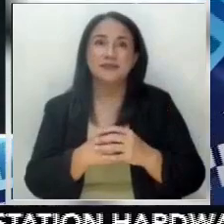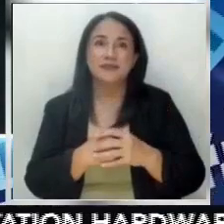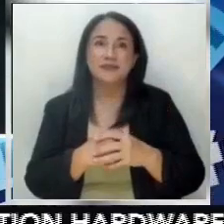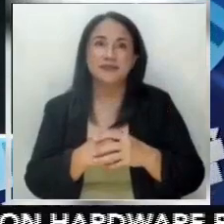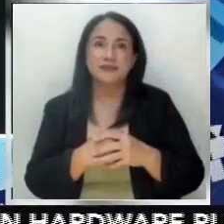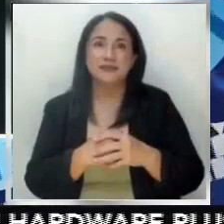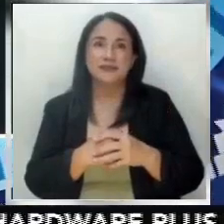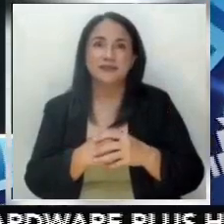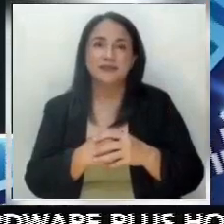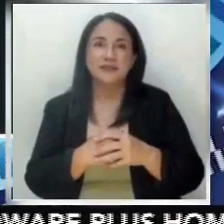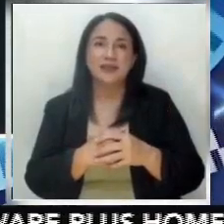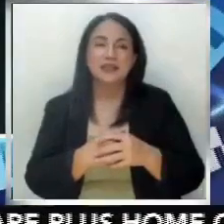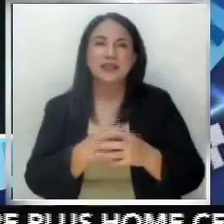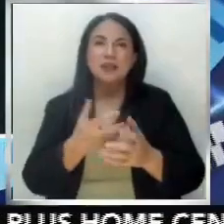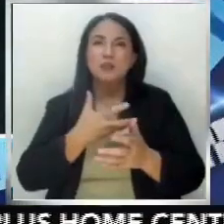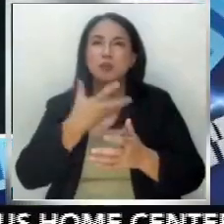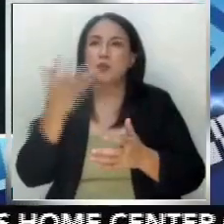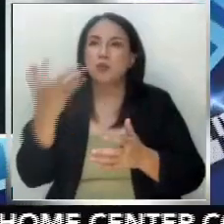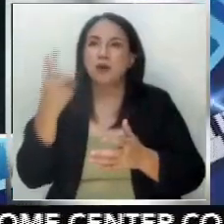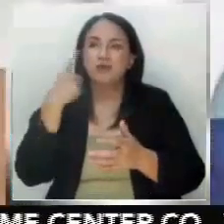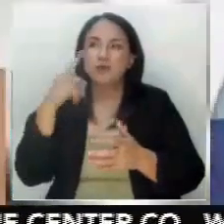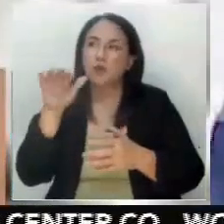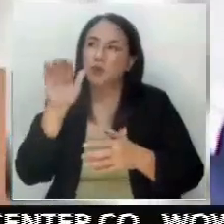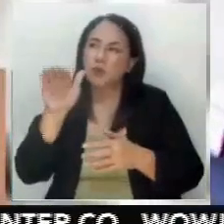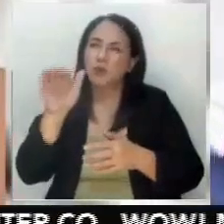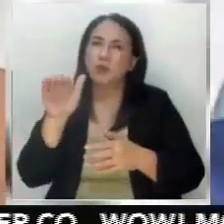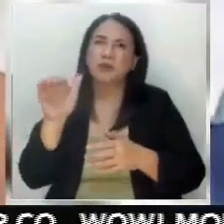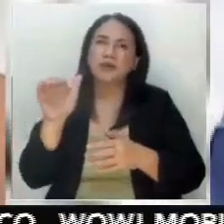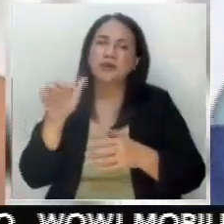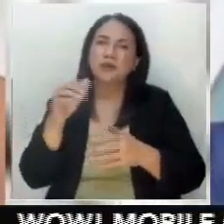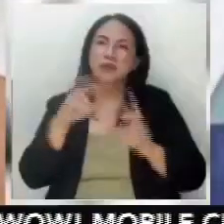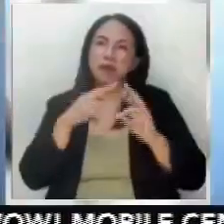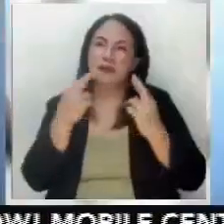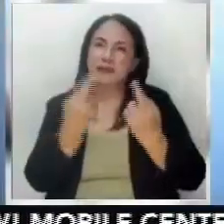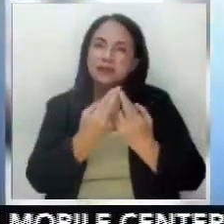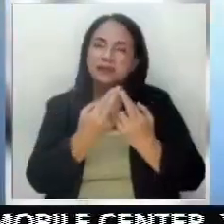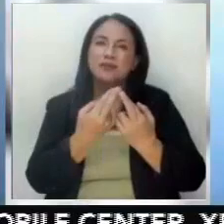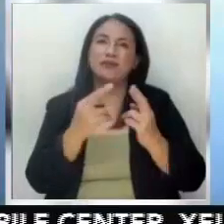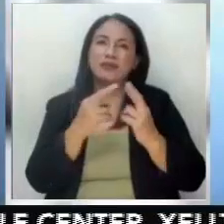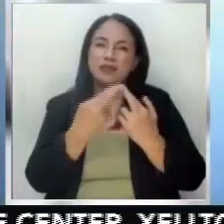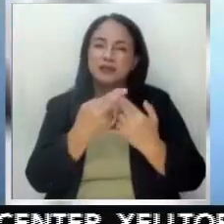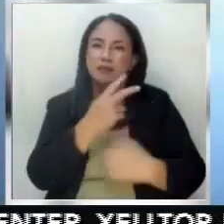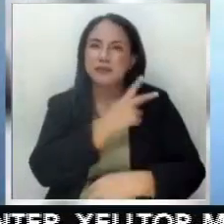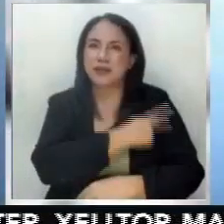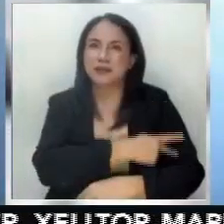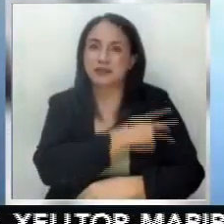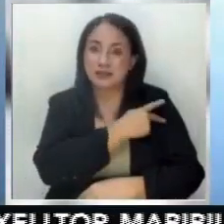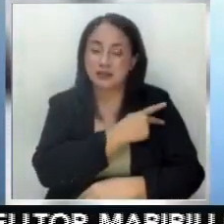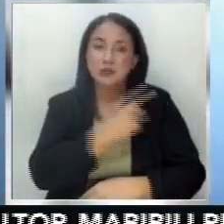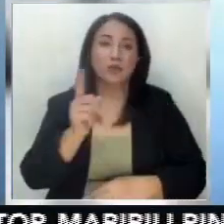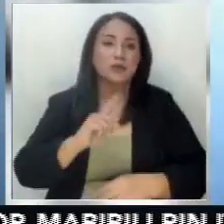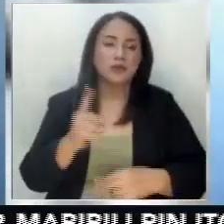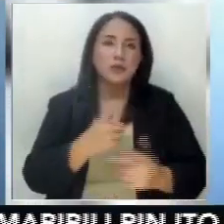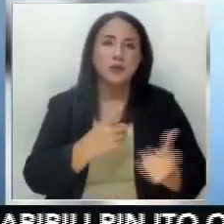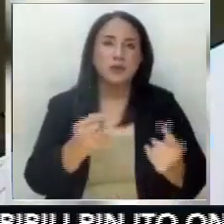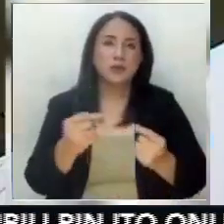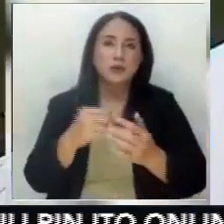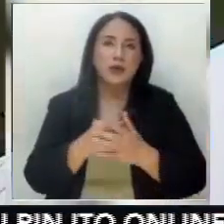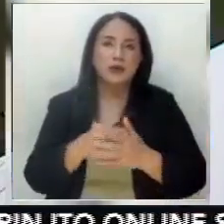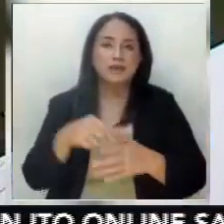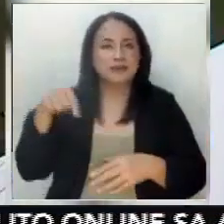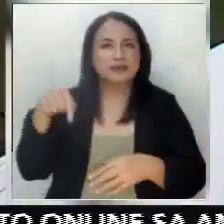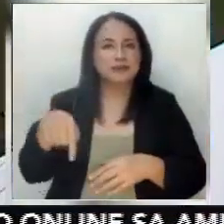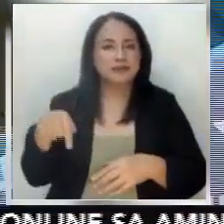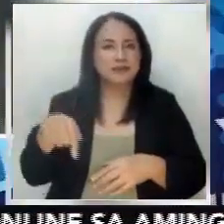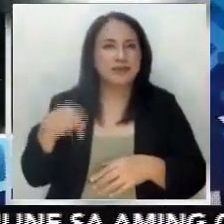Instead of shouting po or calling the relatives po ng patient, naglagay na lang po kami ng alert pro system. And